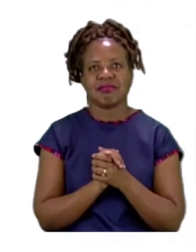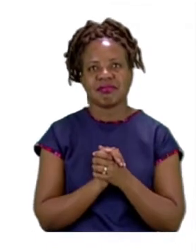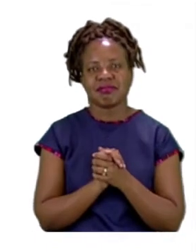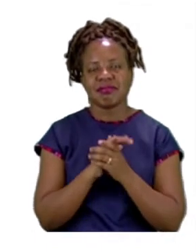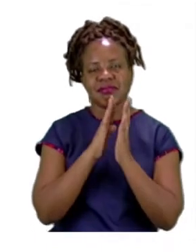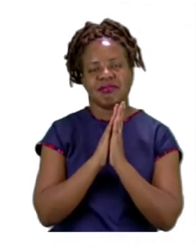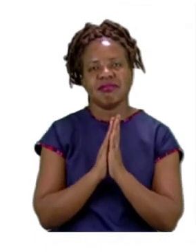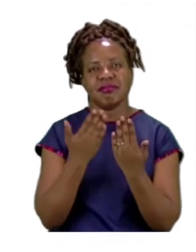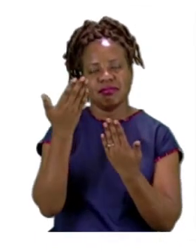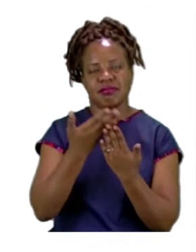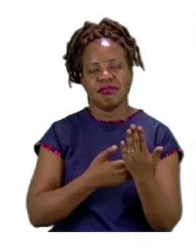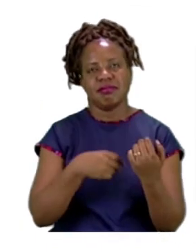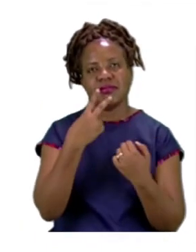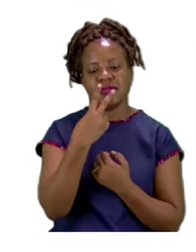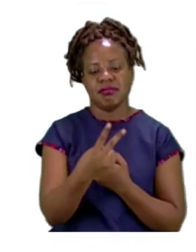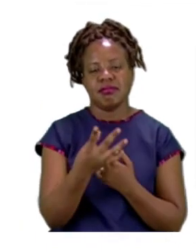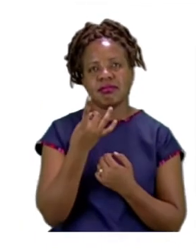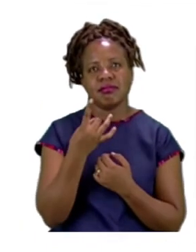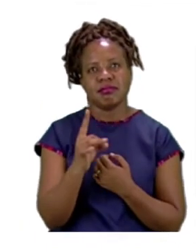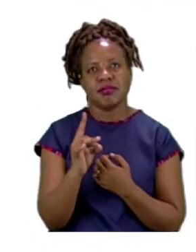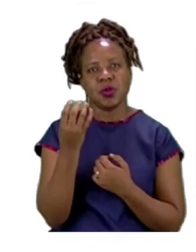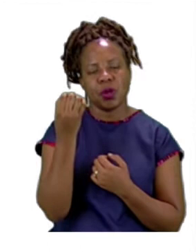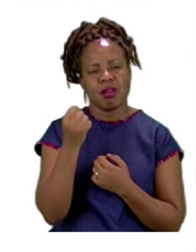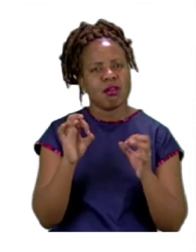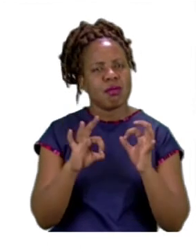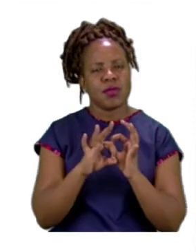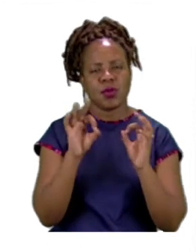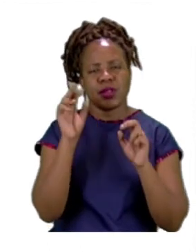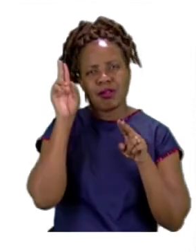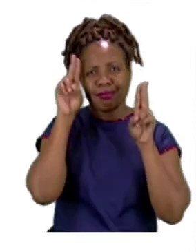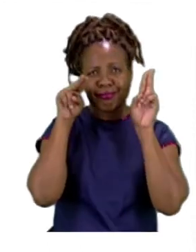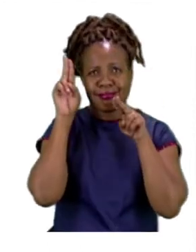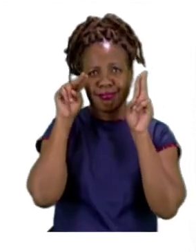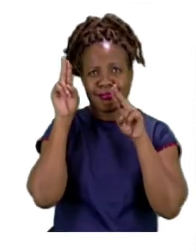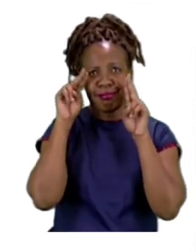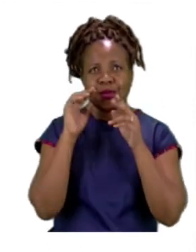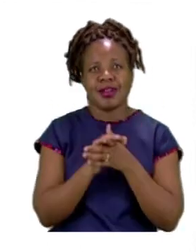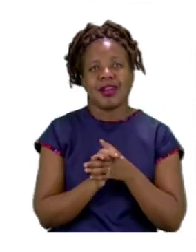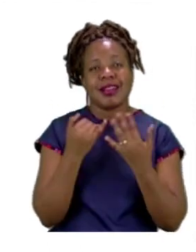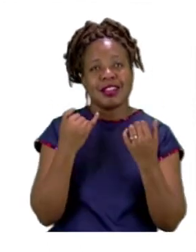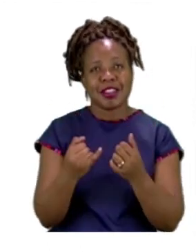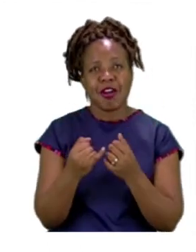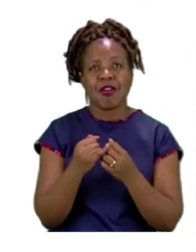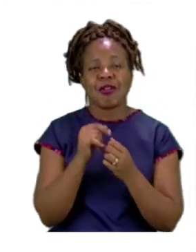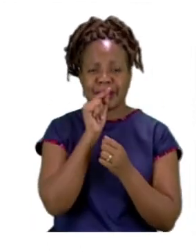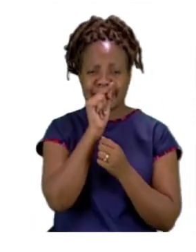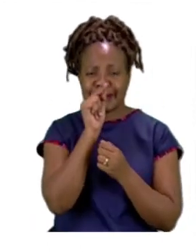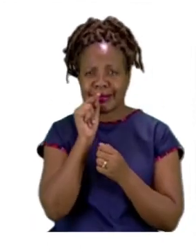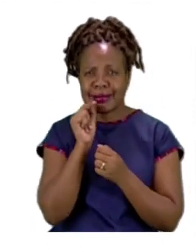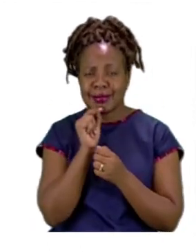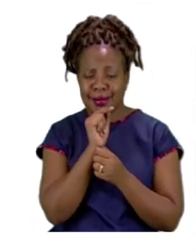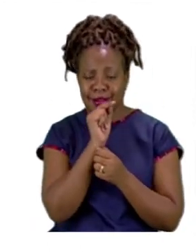page 28, we have a beautiful bunny, but we need to complete the bunny by connecting the dots and then